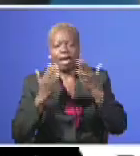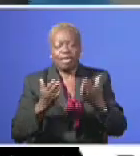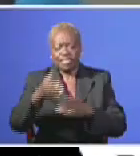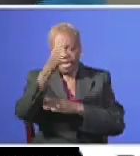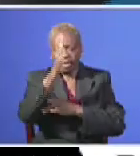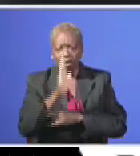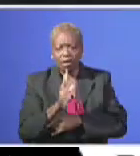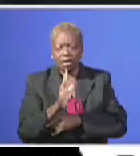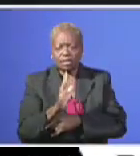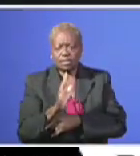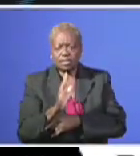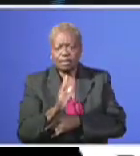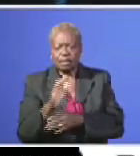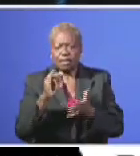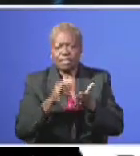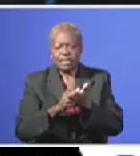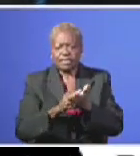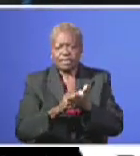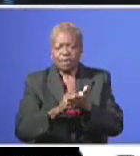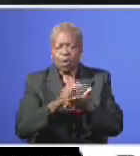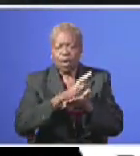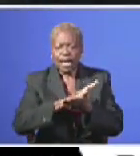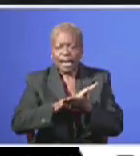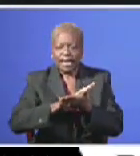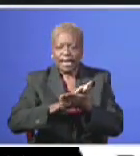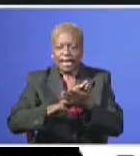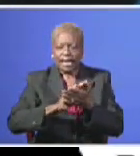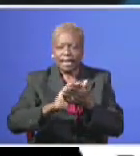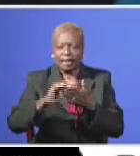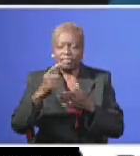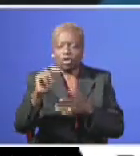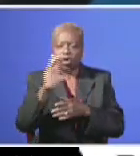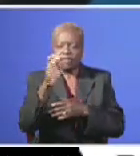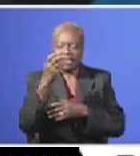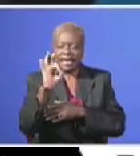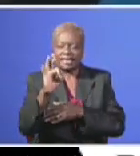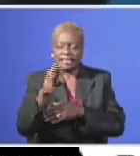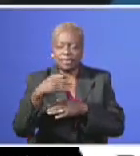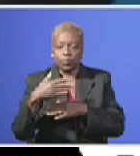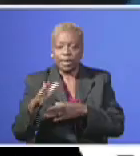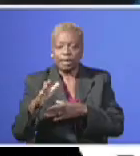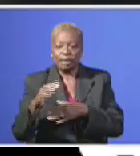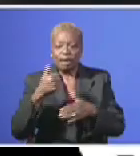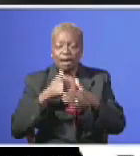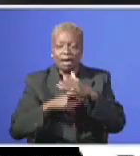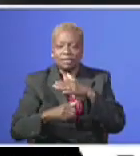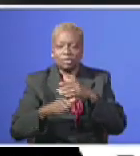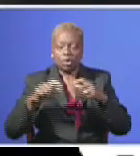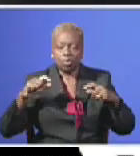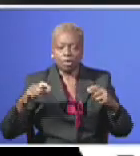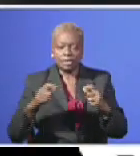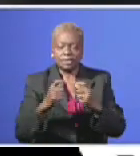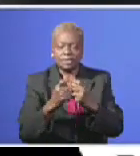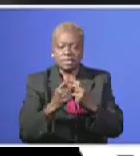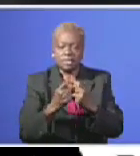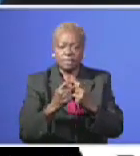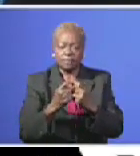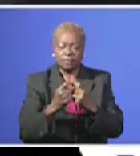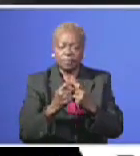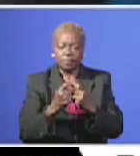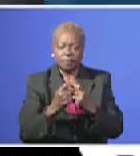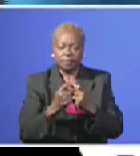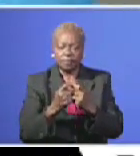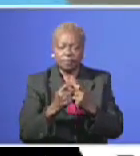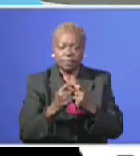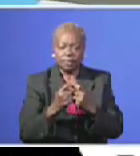that he wiped all the COVID-19 away, help each other out under quarantine. You know, we get other people that are still struggling, and